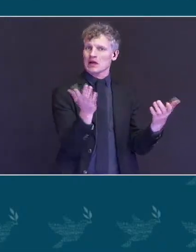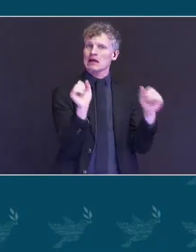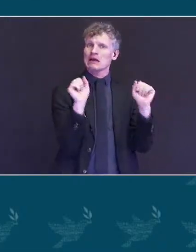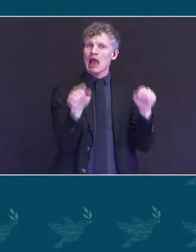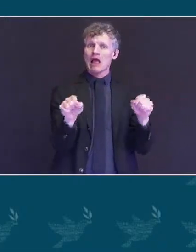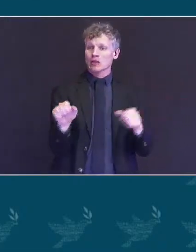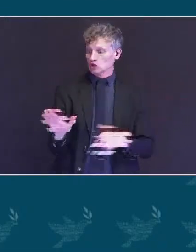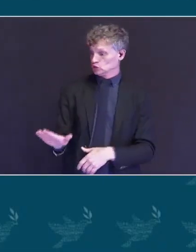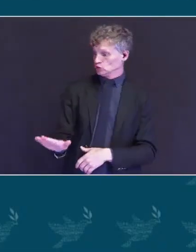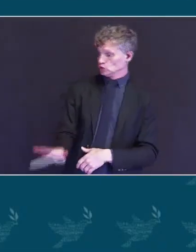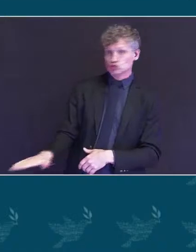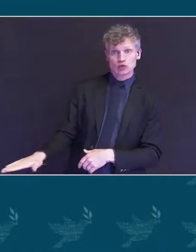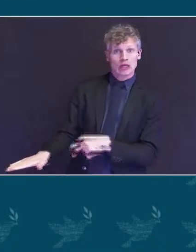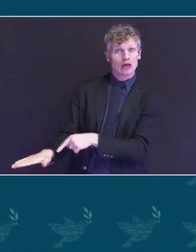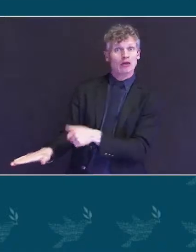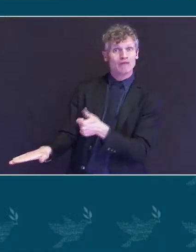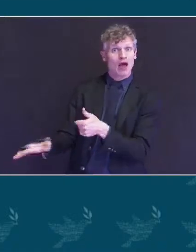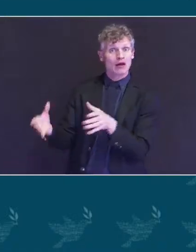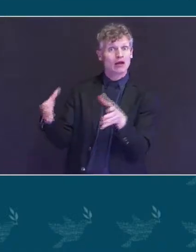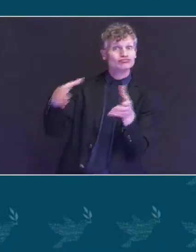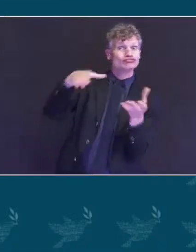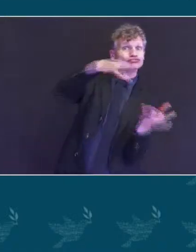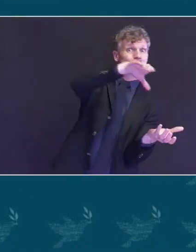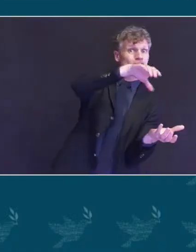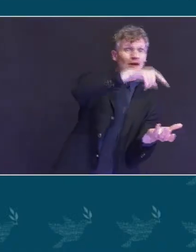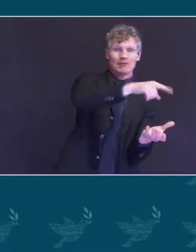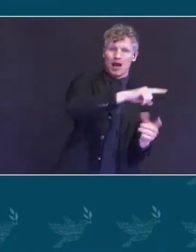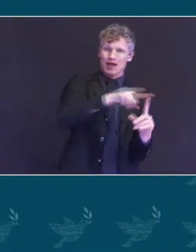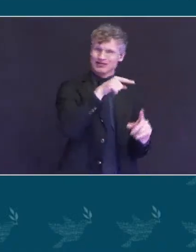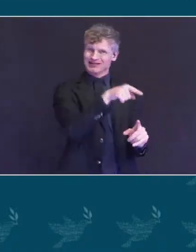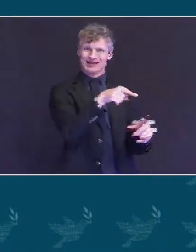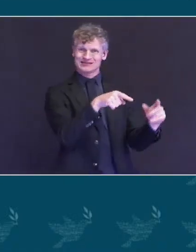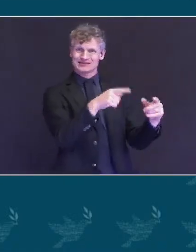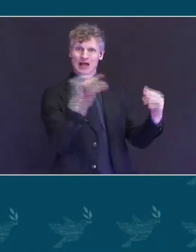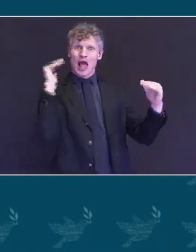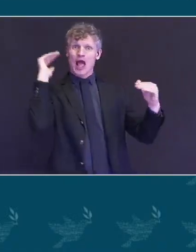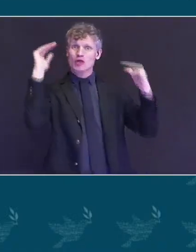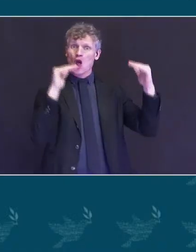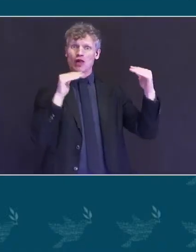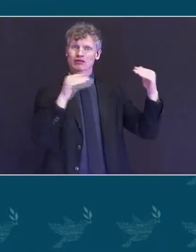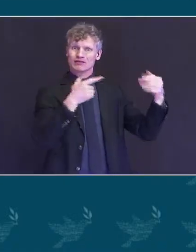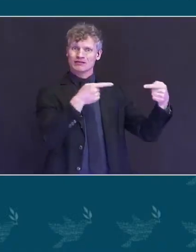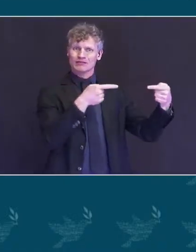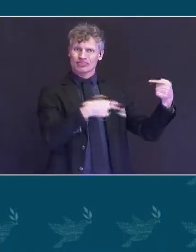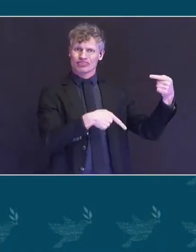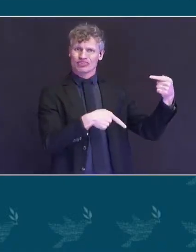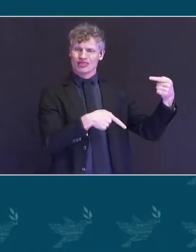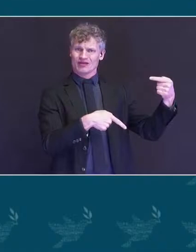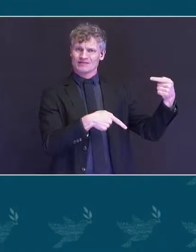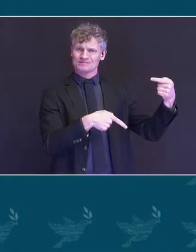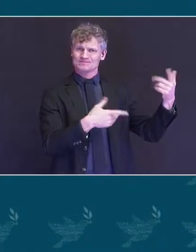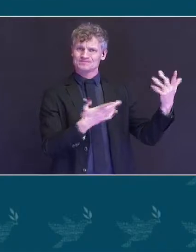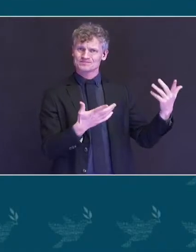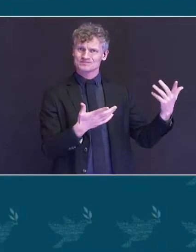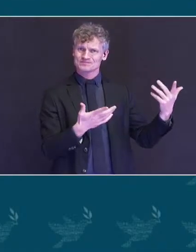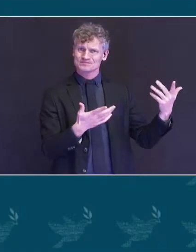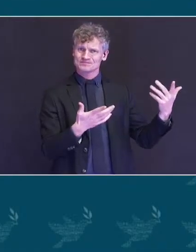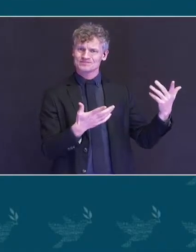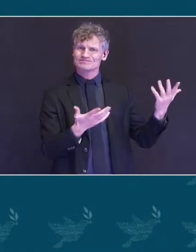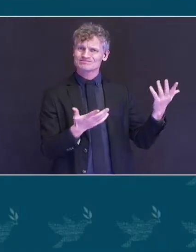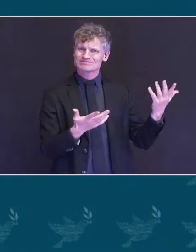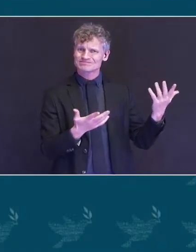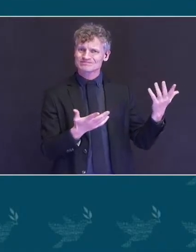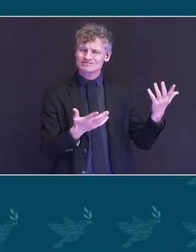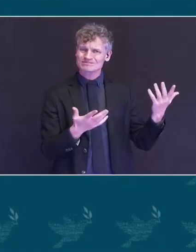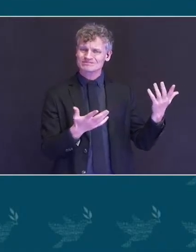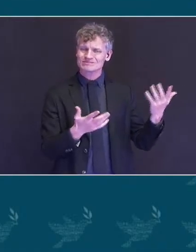then it's not going to work for adults. And everything to do with adult voice. And